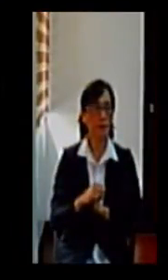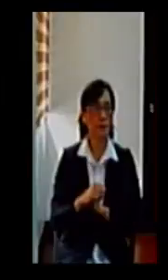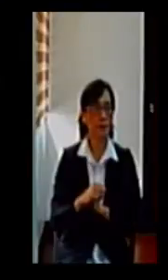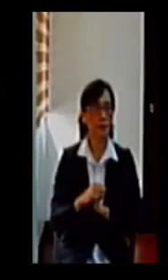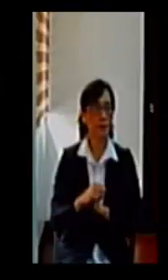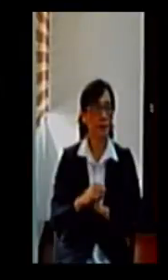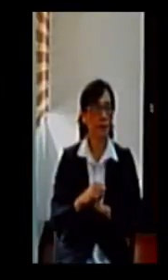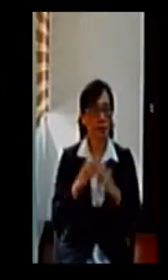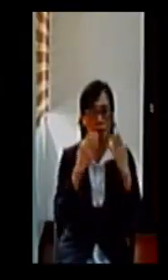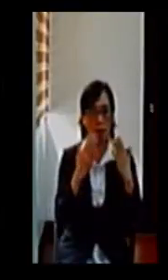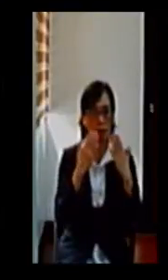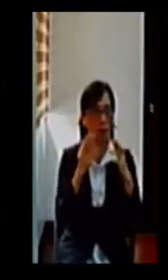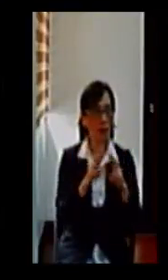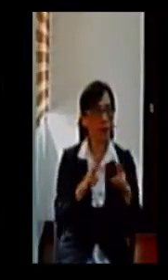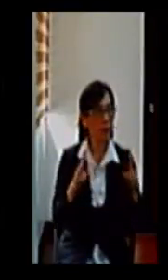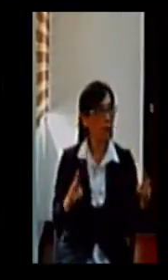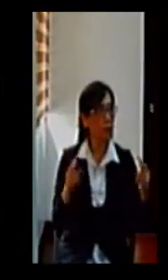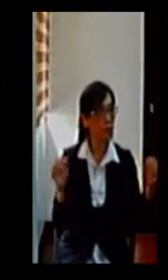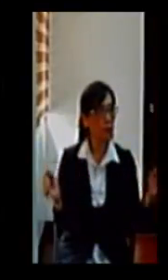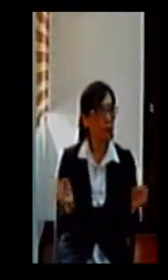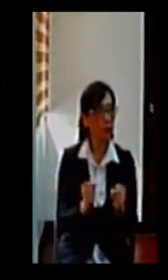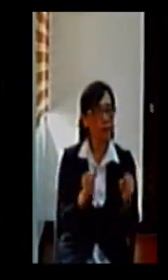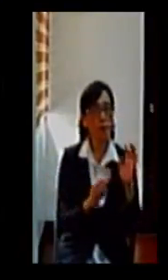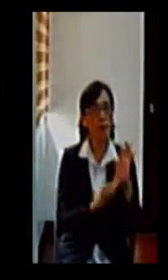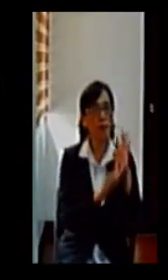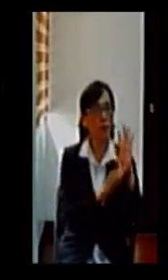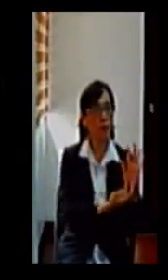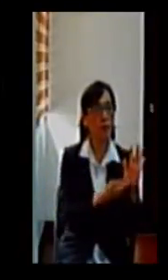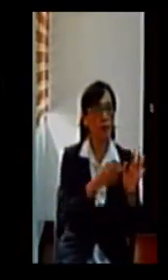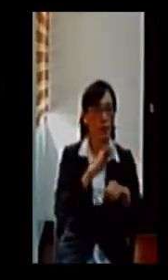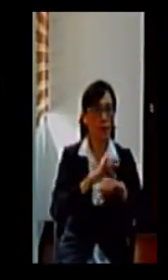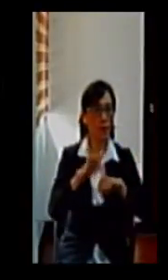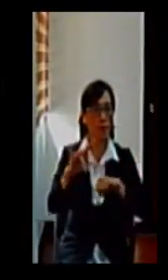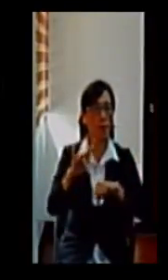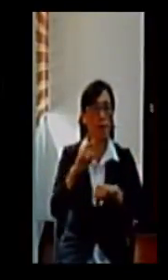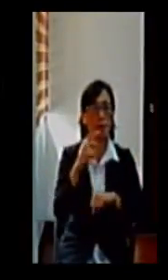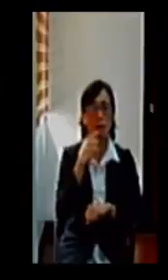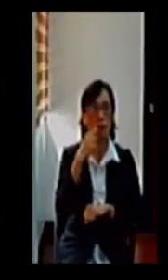Thank you for your very good presentation, Dr. Malyari. Earlier,